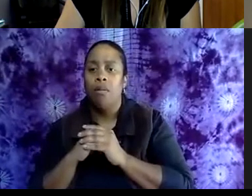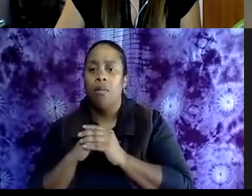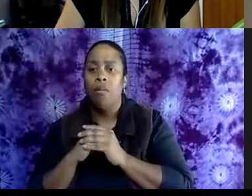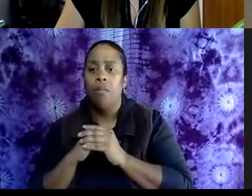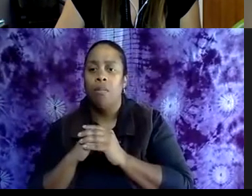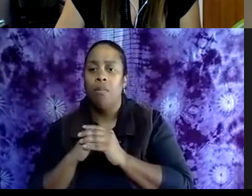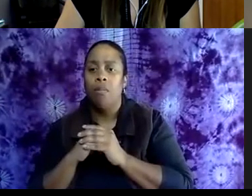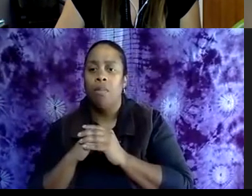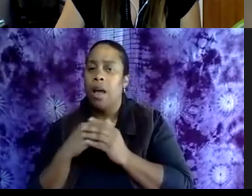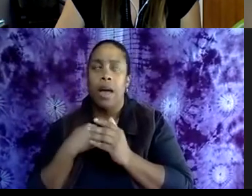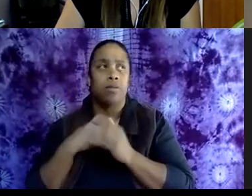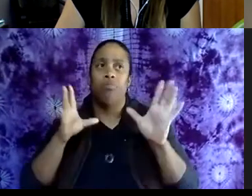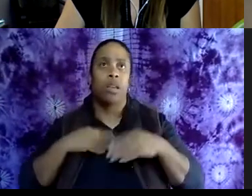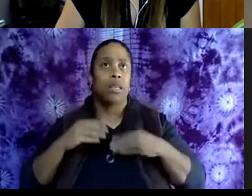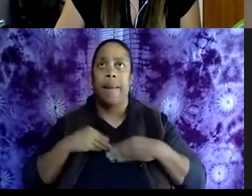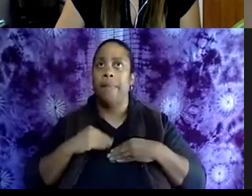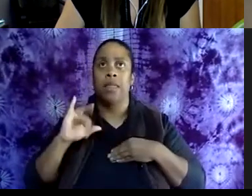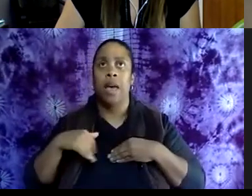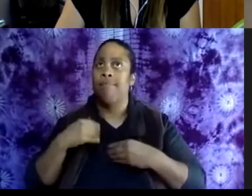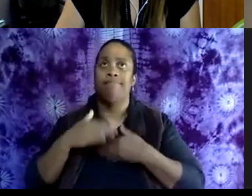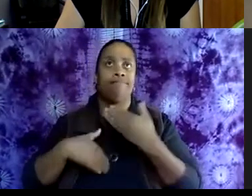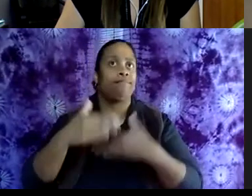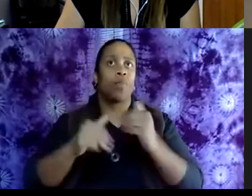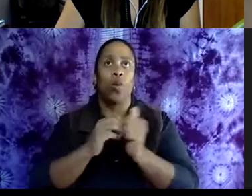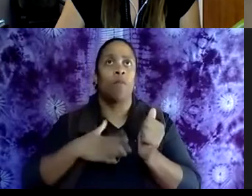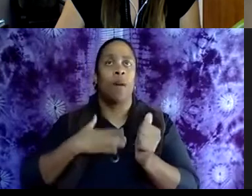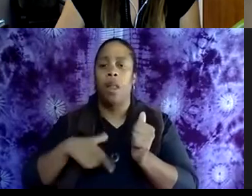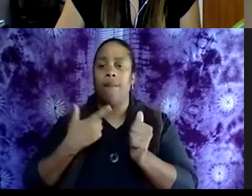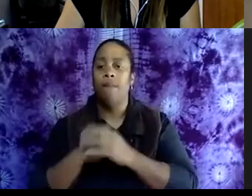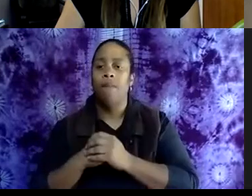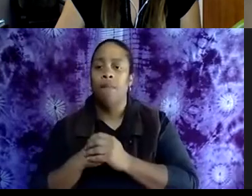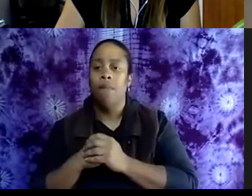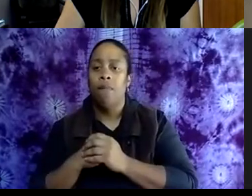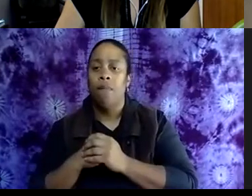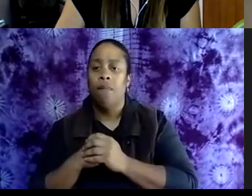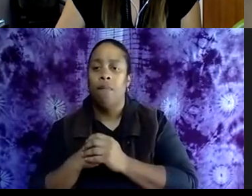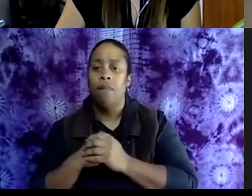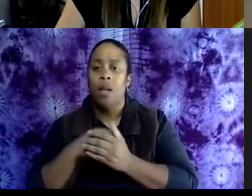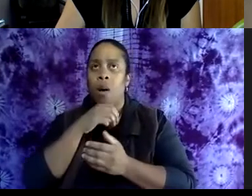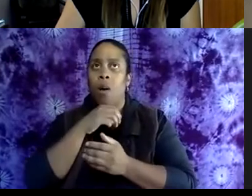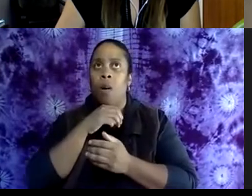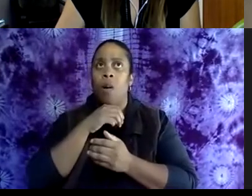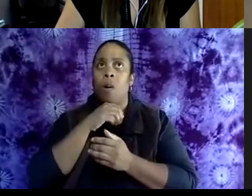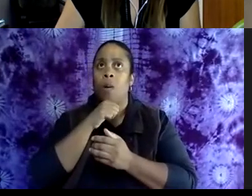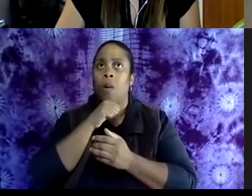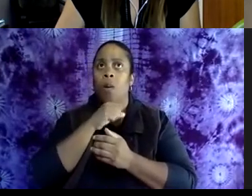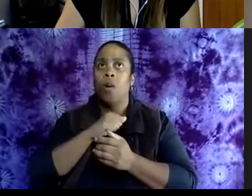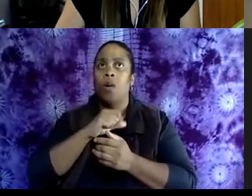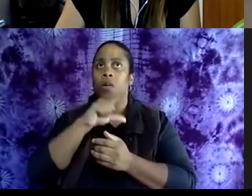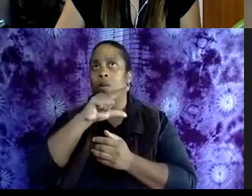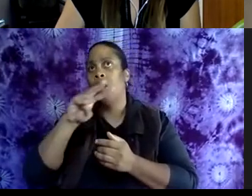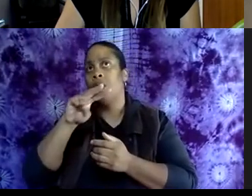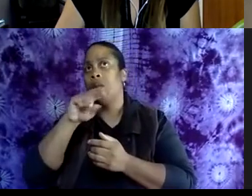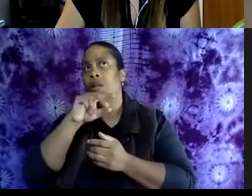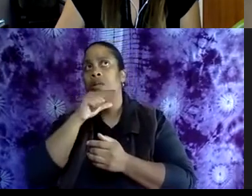I just accepted it and went on. Well, at 23 or 4, I was diagnosed bipolar.